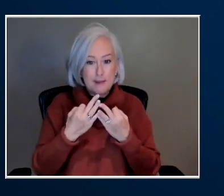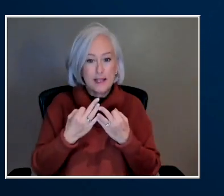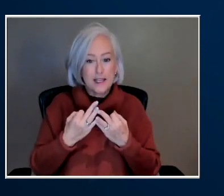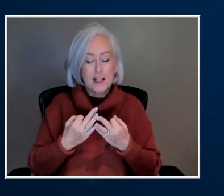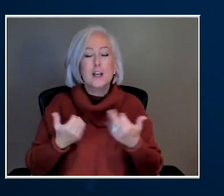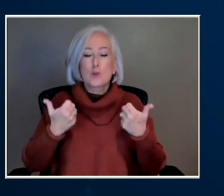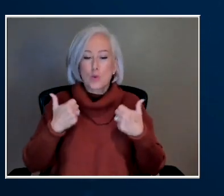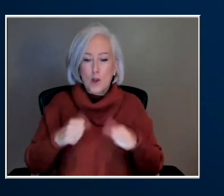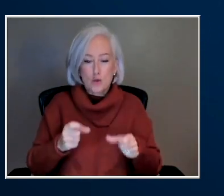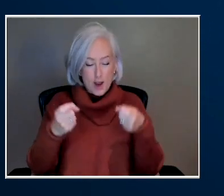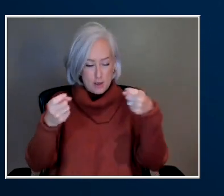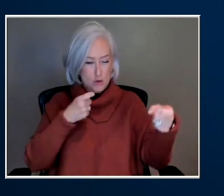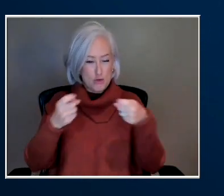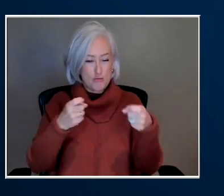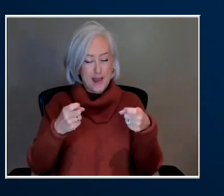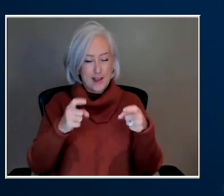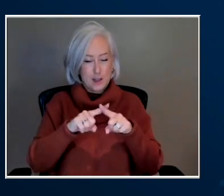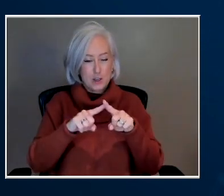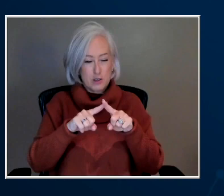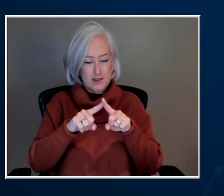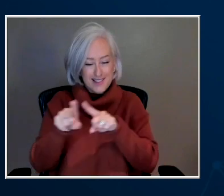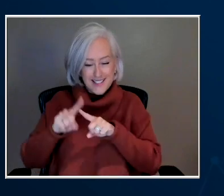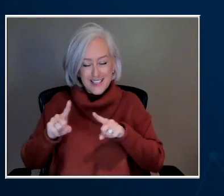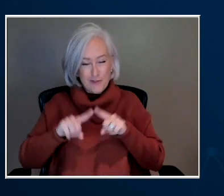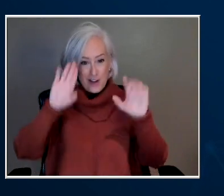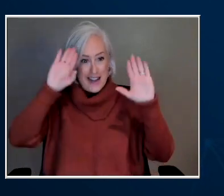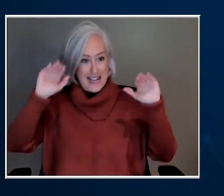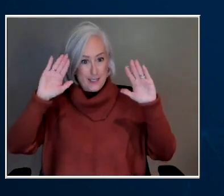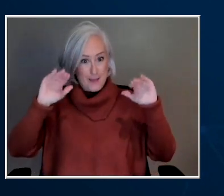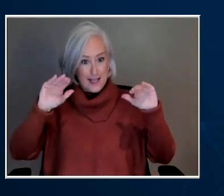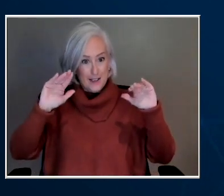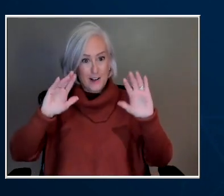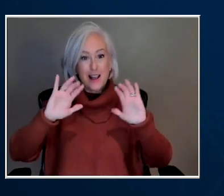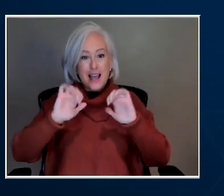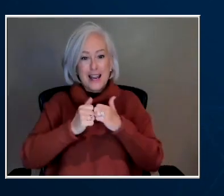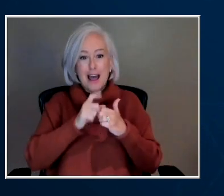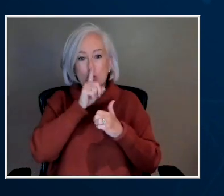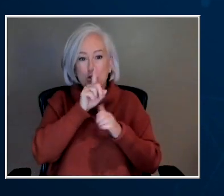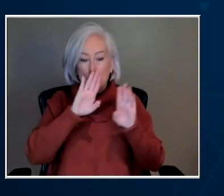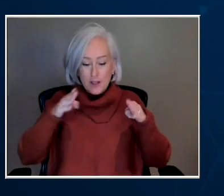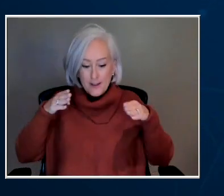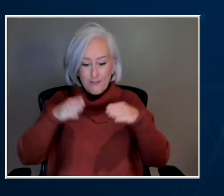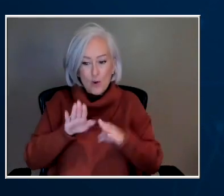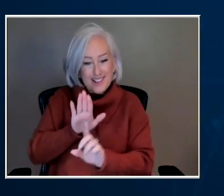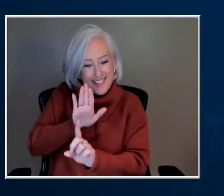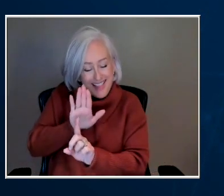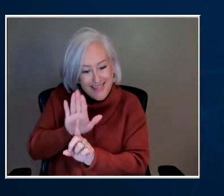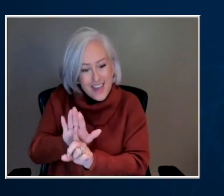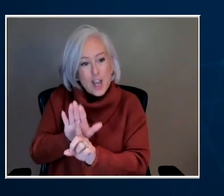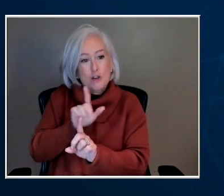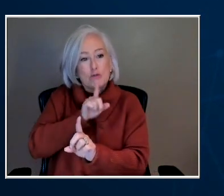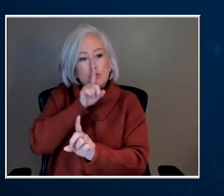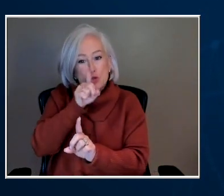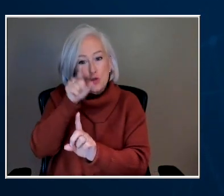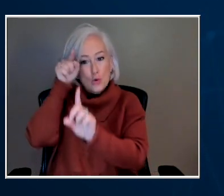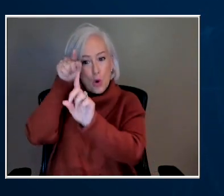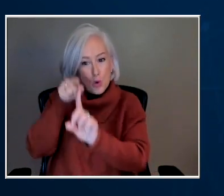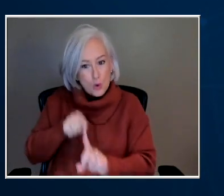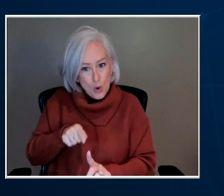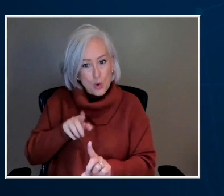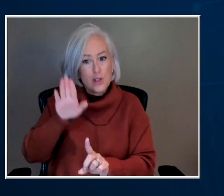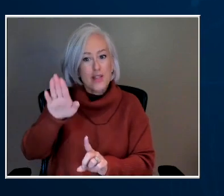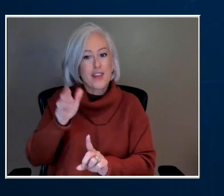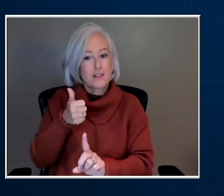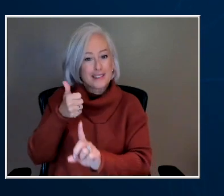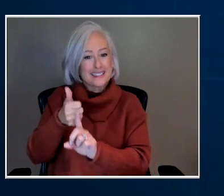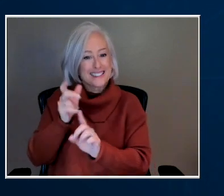expectations in figuring out how to hone their true goals and their self-identity, and then giving them a lot of tools, a lot of good